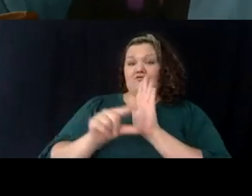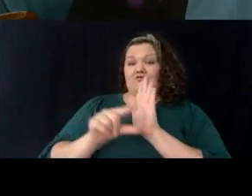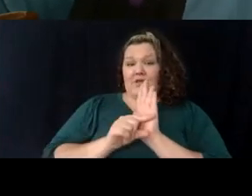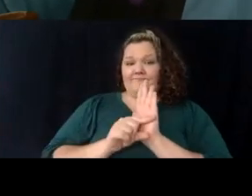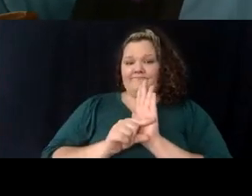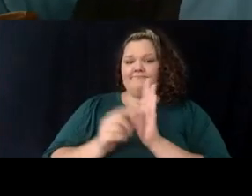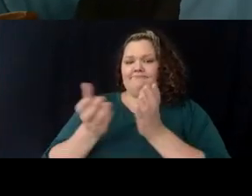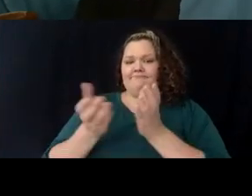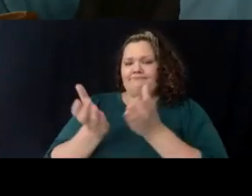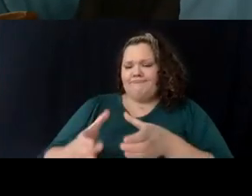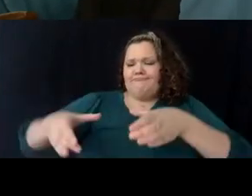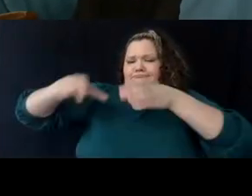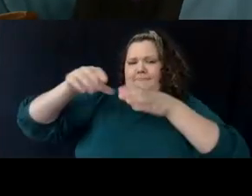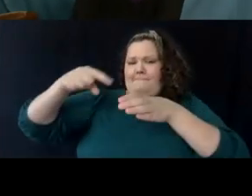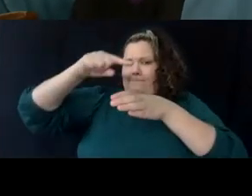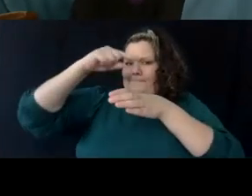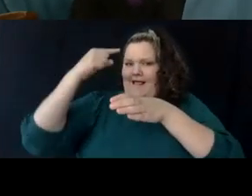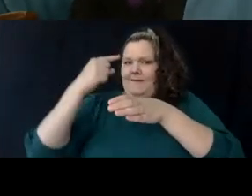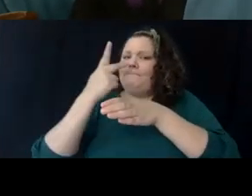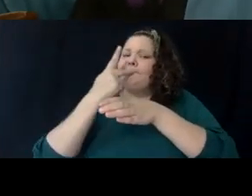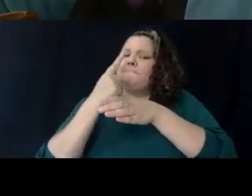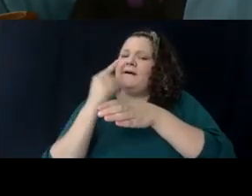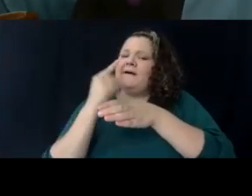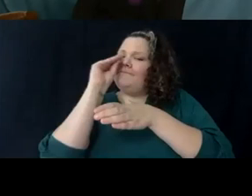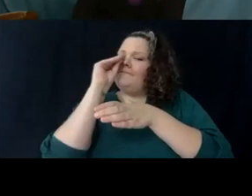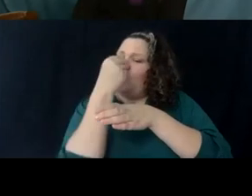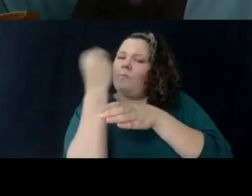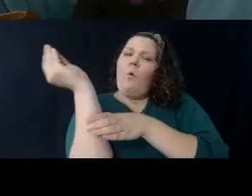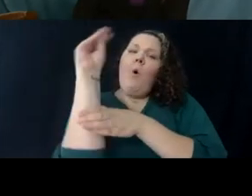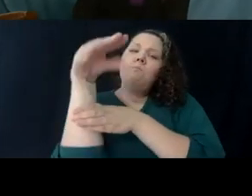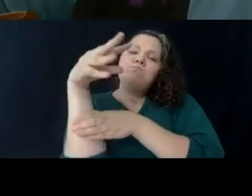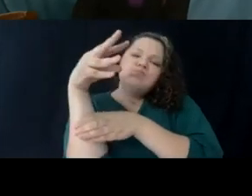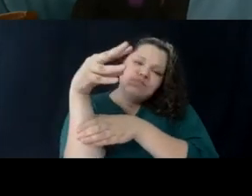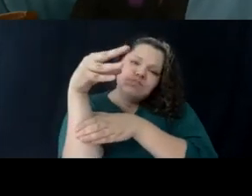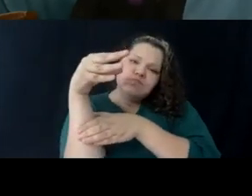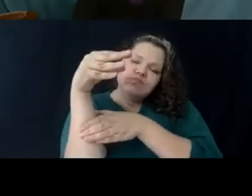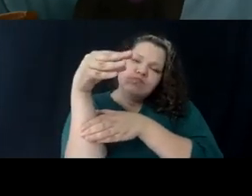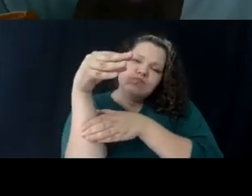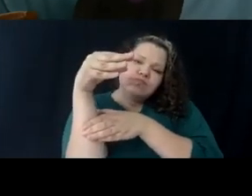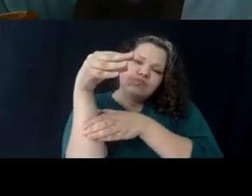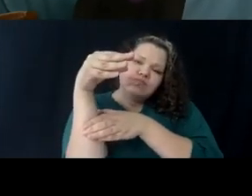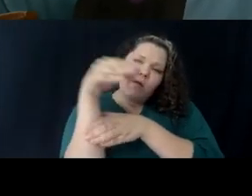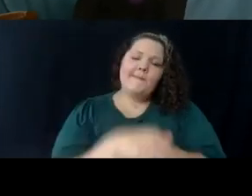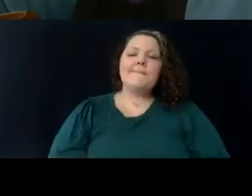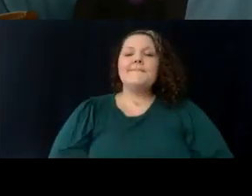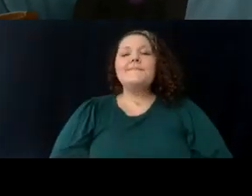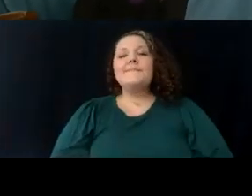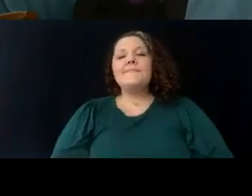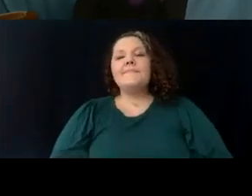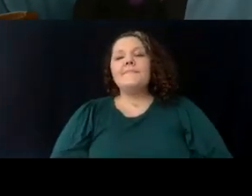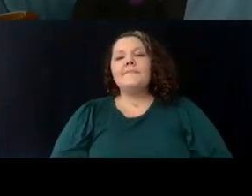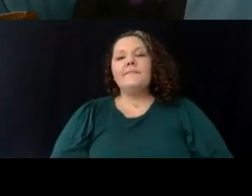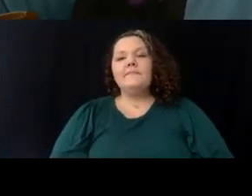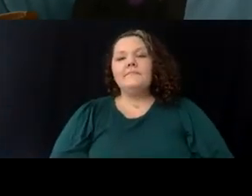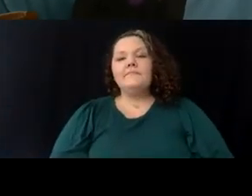your equal symbol, you get into a description. So this description says, this photo has a white background with a medium-sized pink